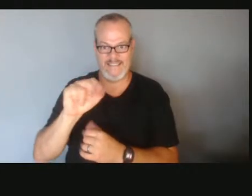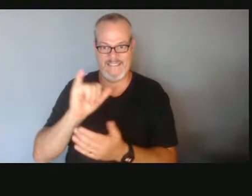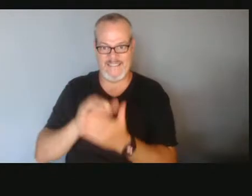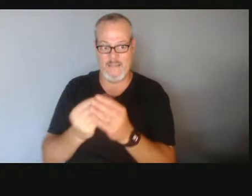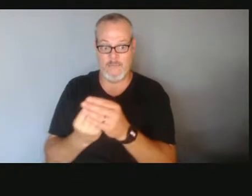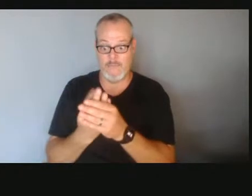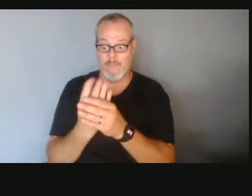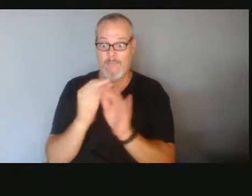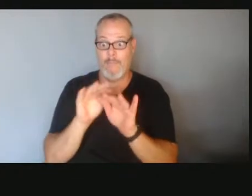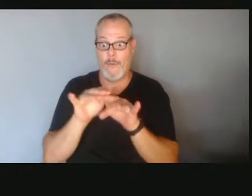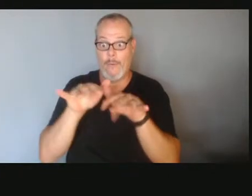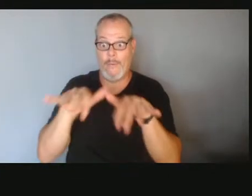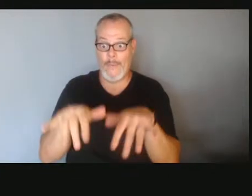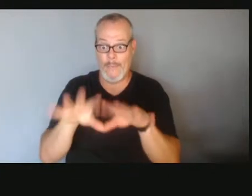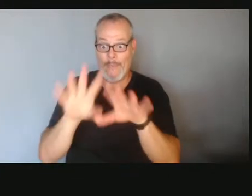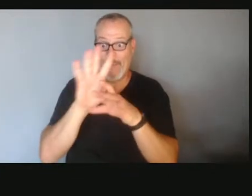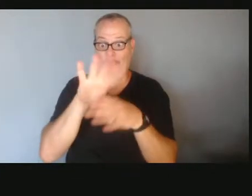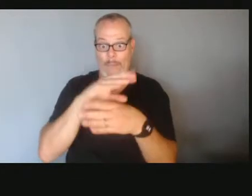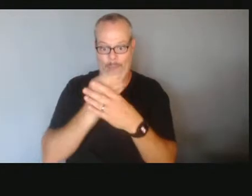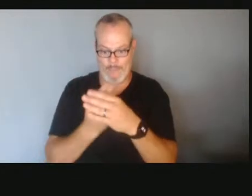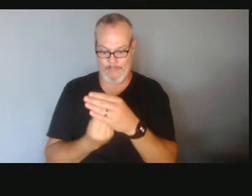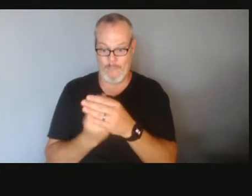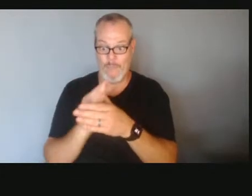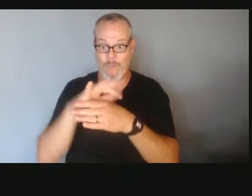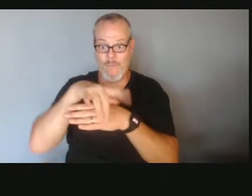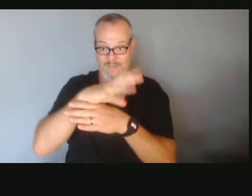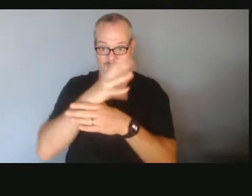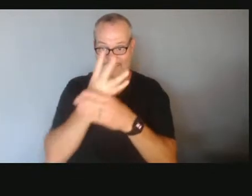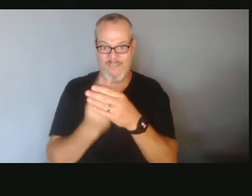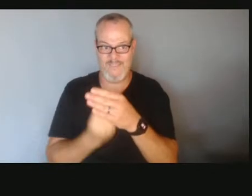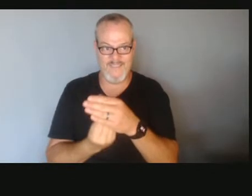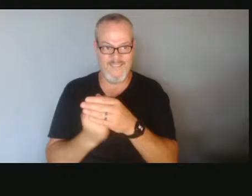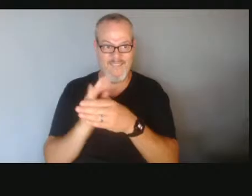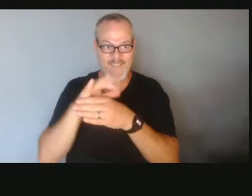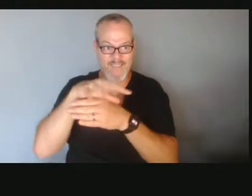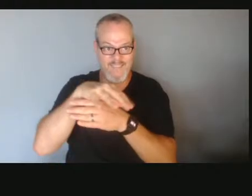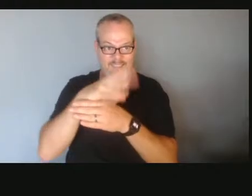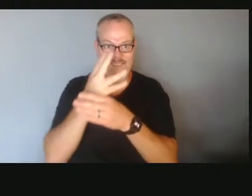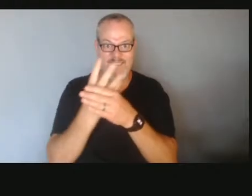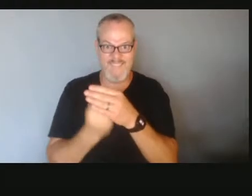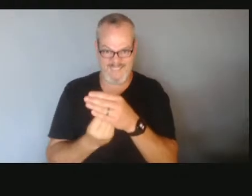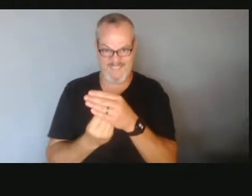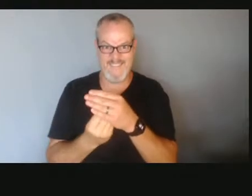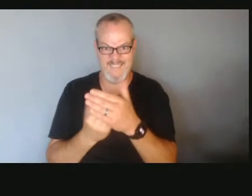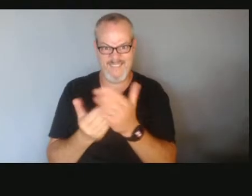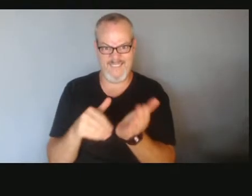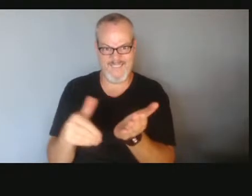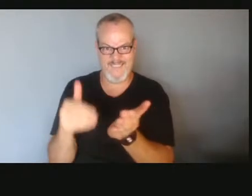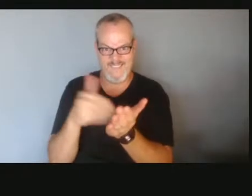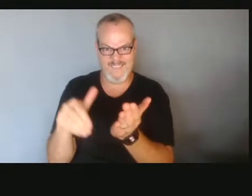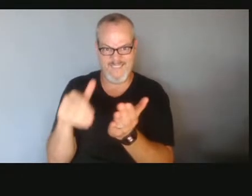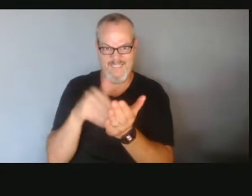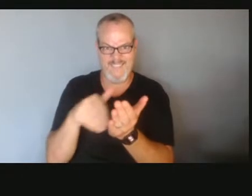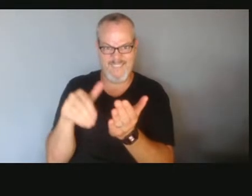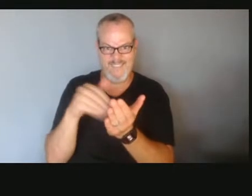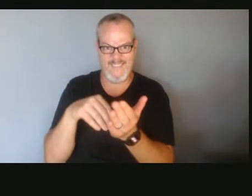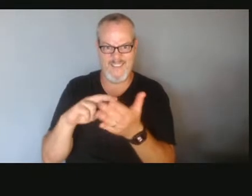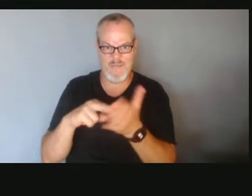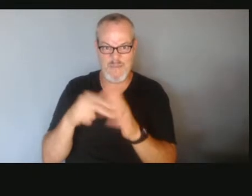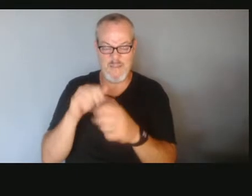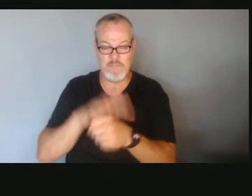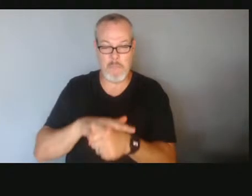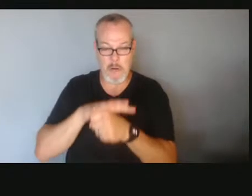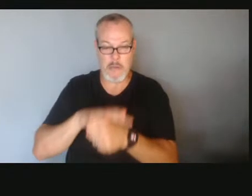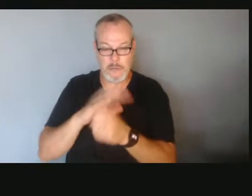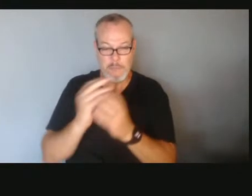it out, and then drop the lava back down and kind of up and down like a piston, relieving that gas poor magma from